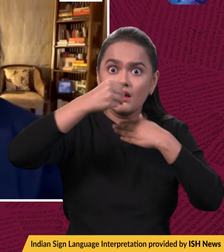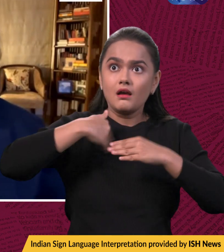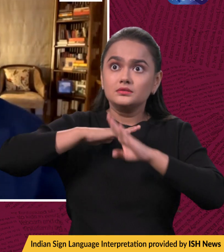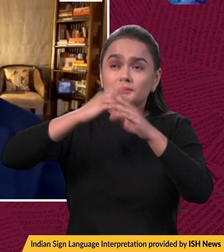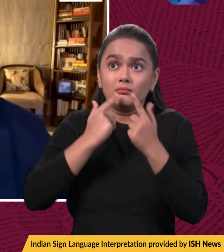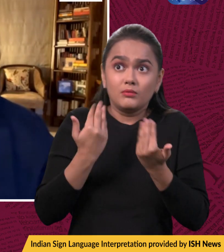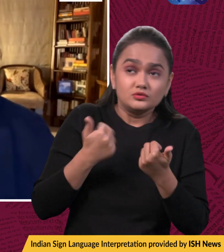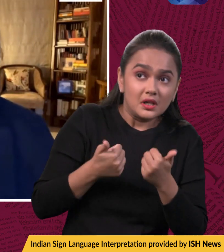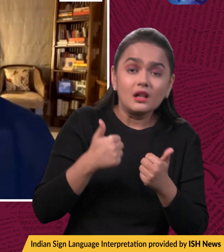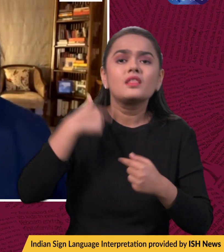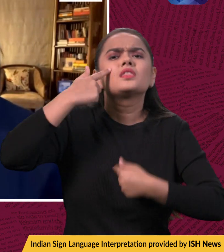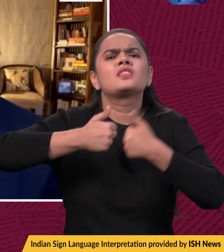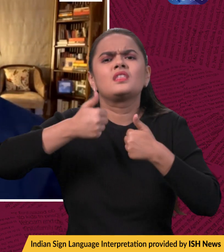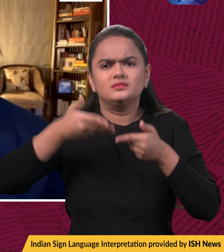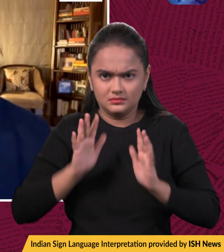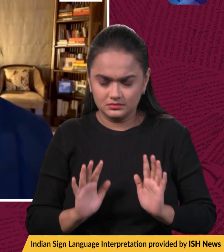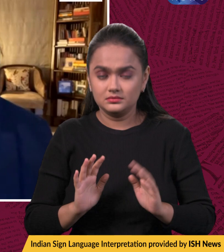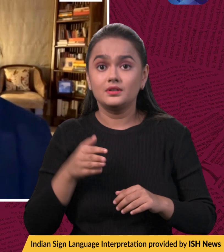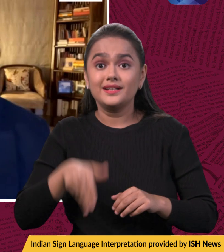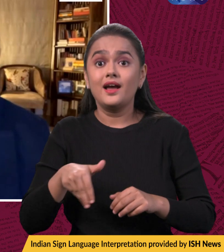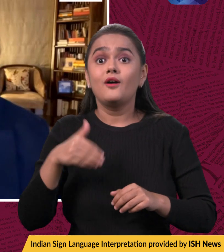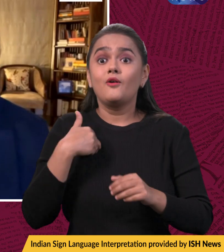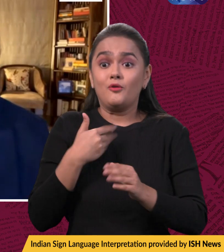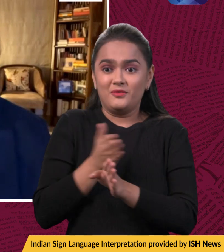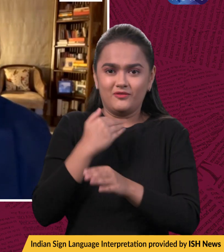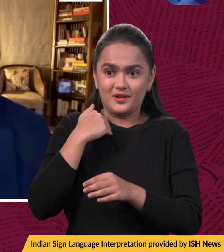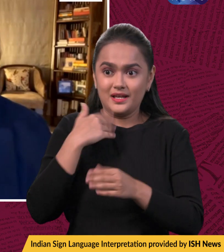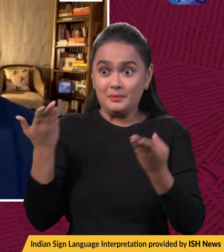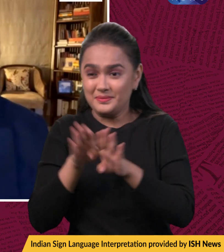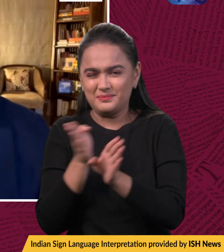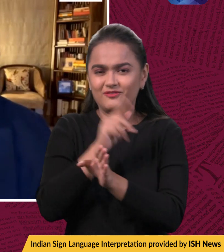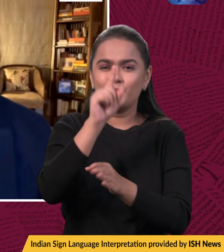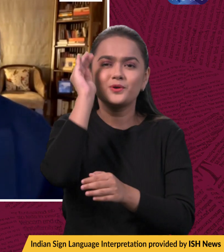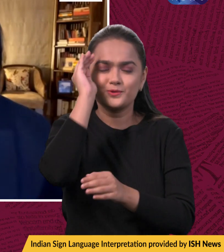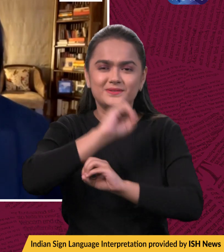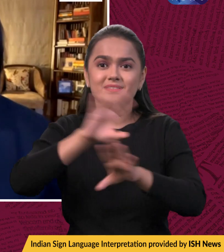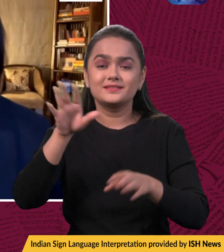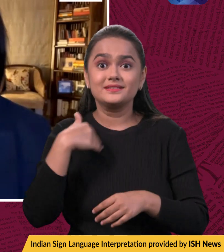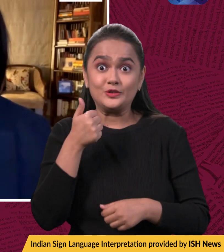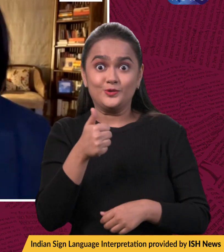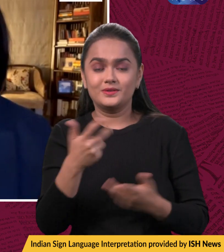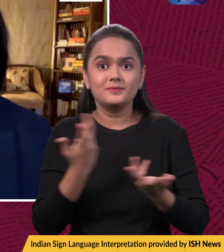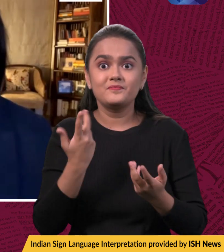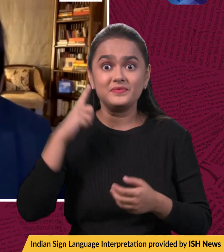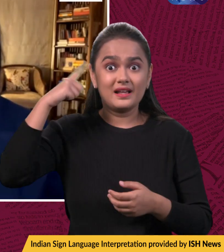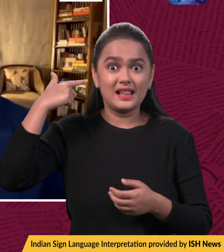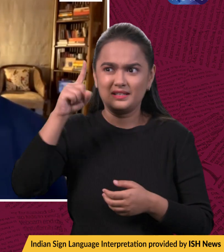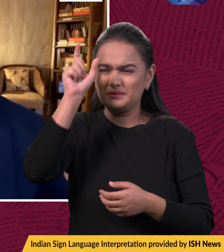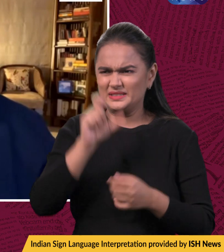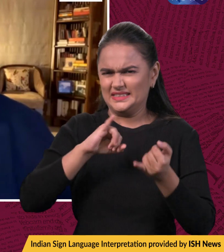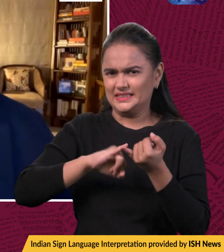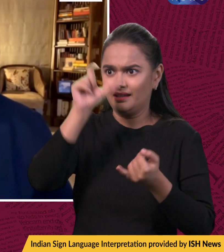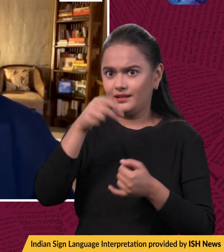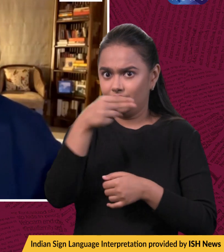works. And a piece of positive news before we leave you for today. Steve Varze from London will be the first